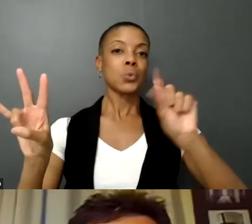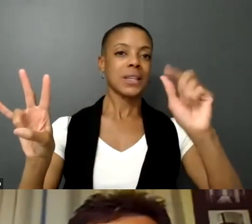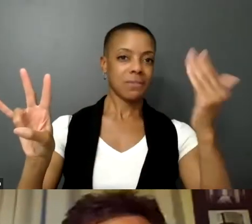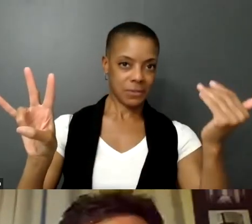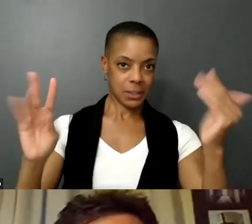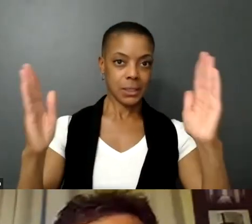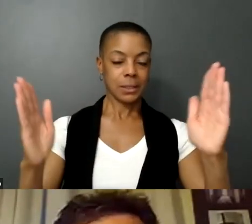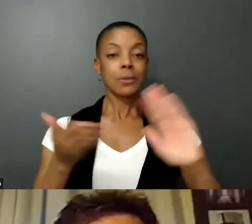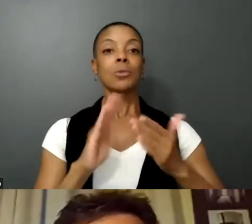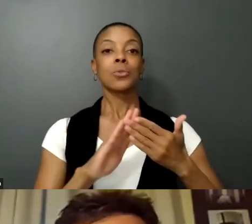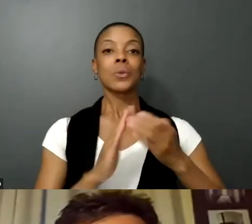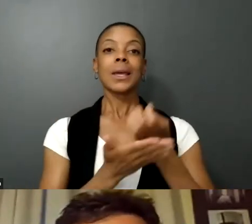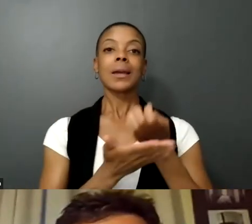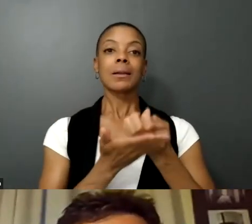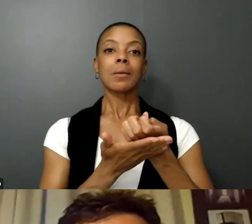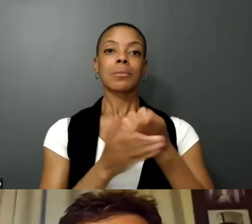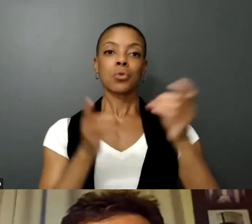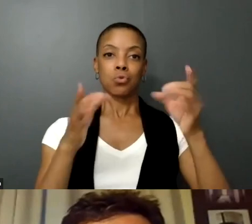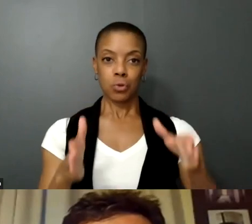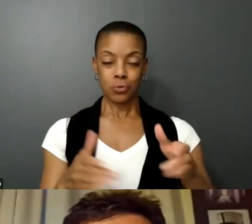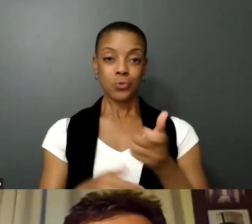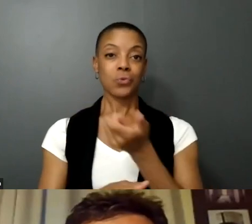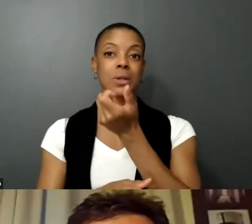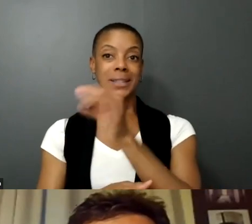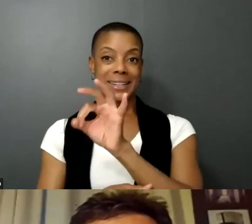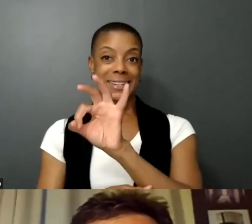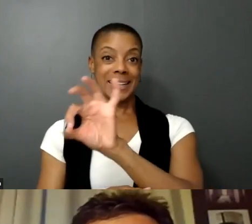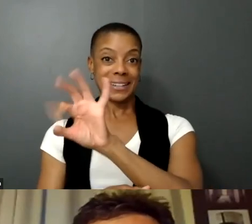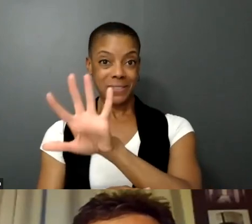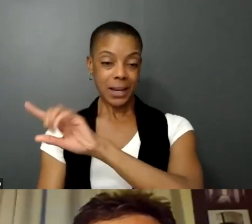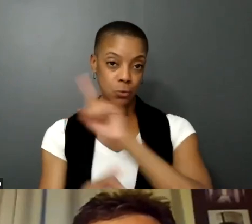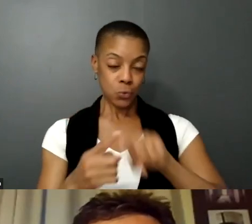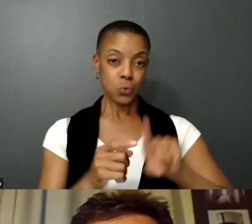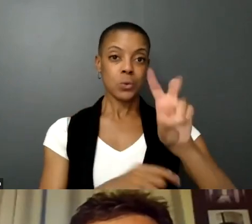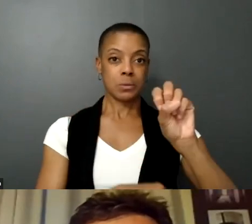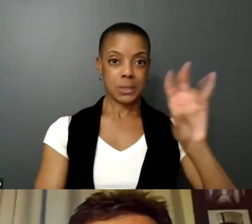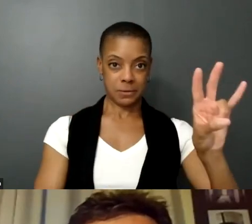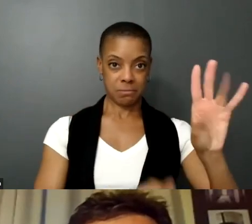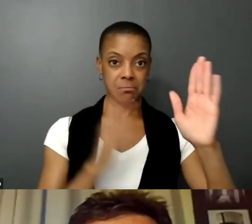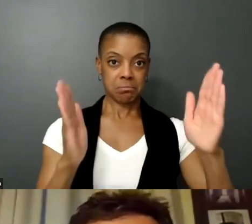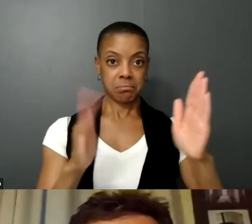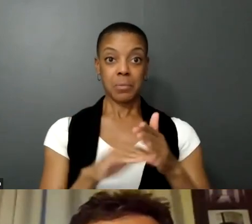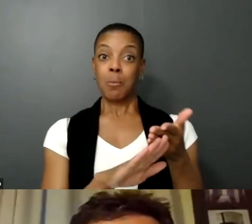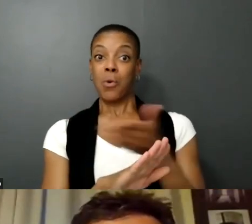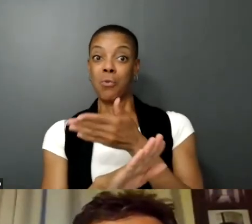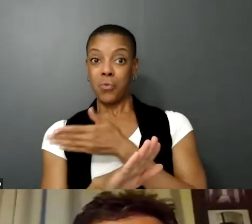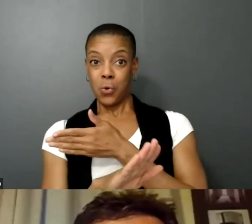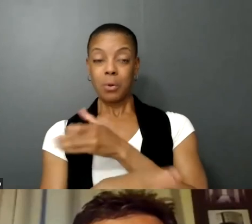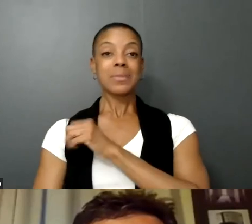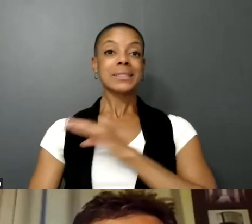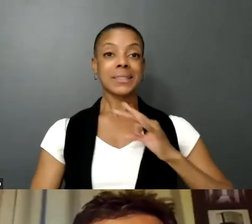economic development director between 1995 and 2007. Prior to those dates, he was a staff